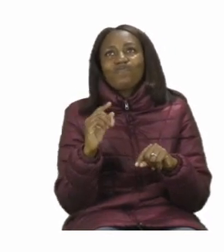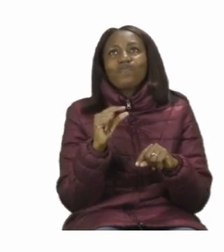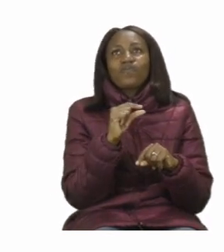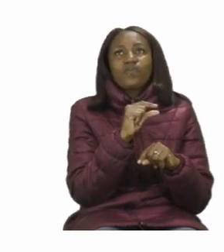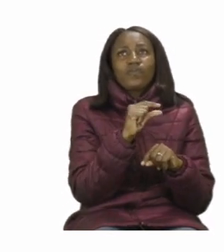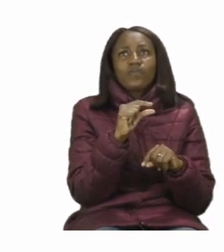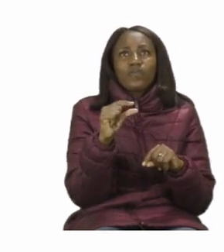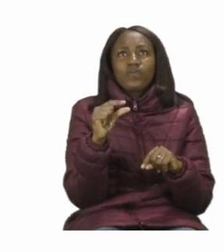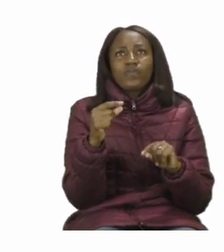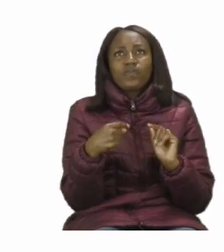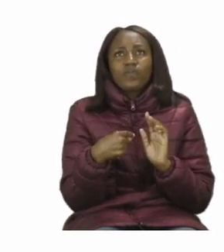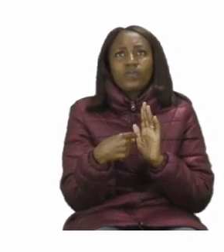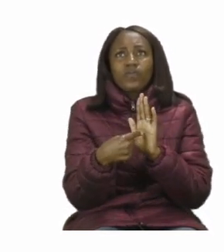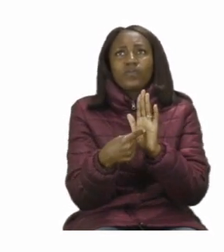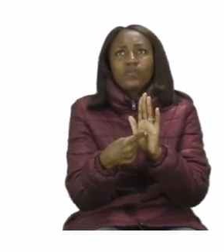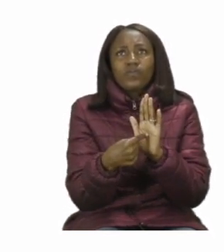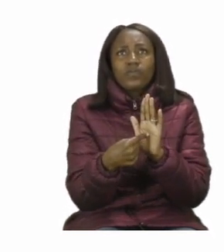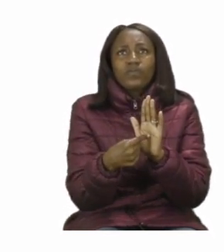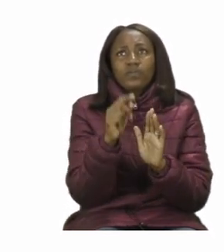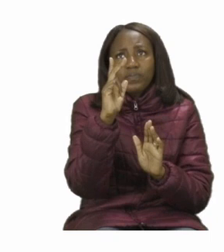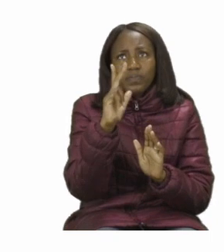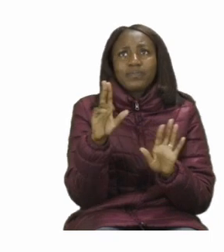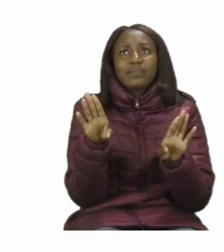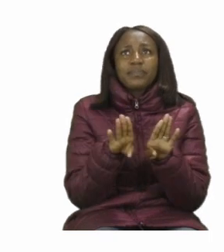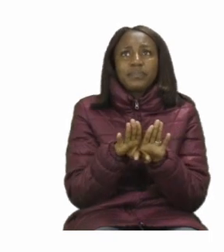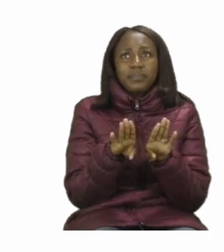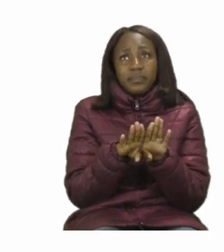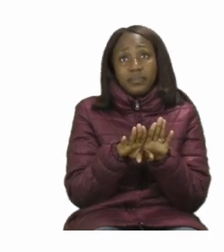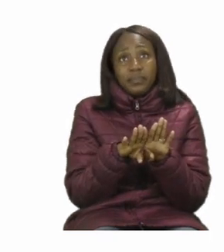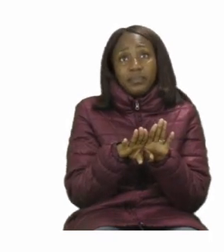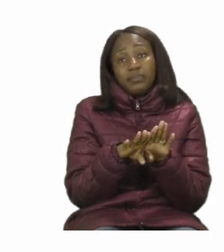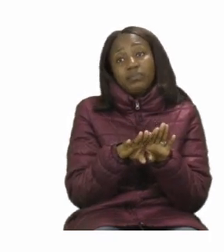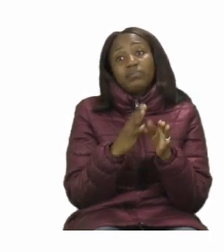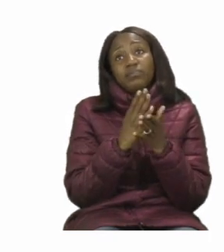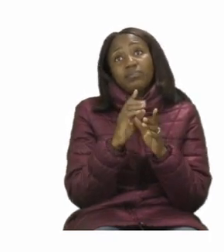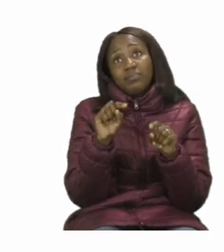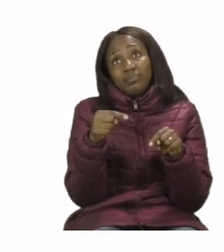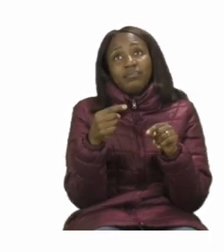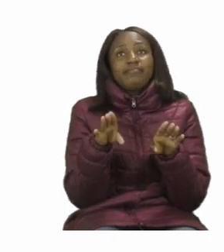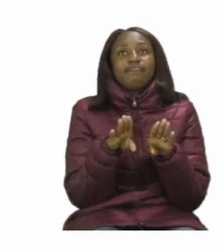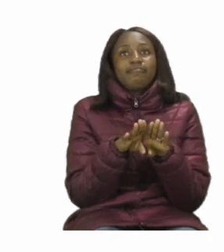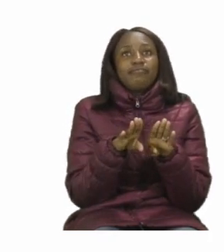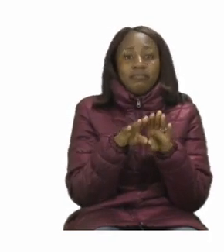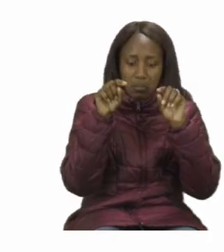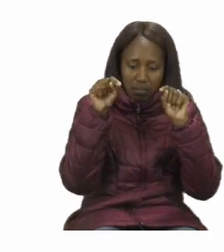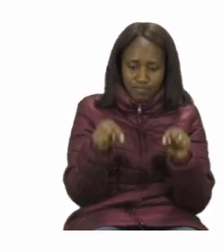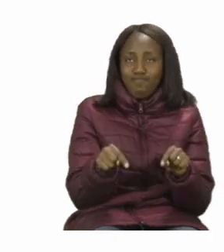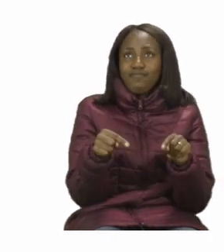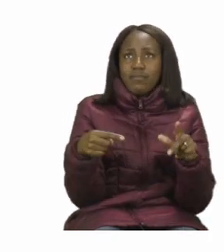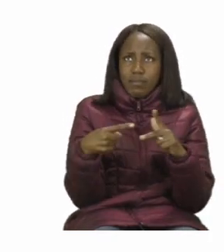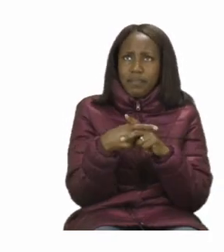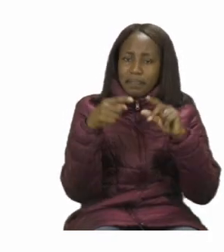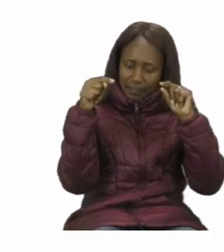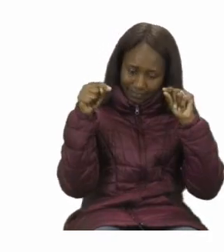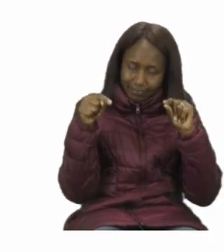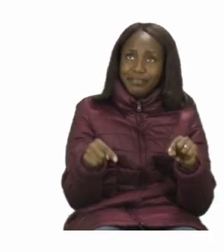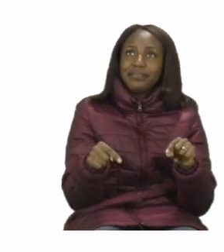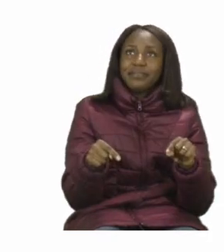are showing what someone or something is doing right now, at the